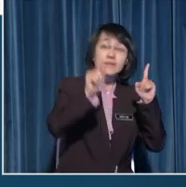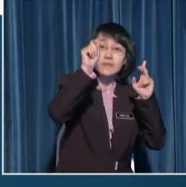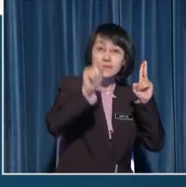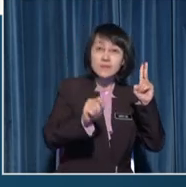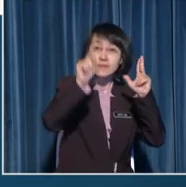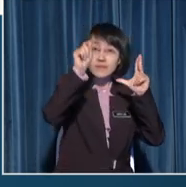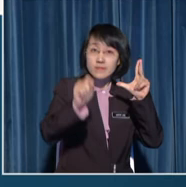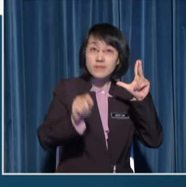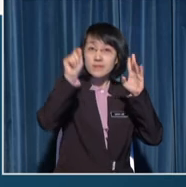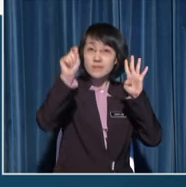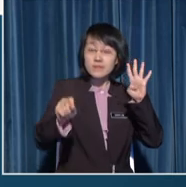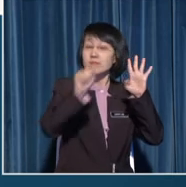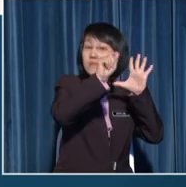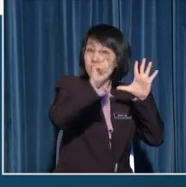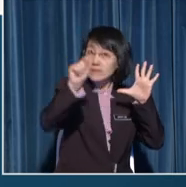diagonally.